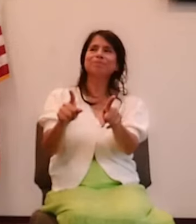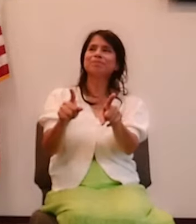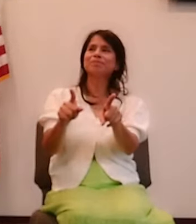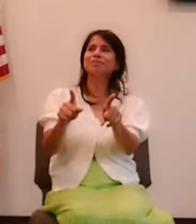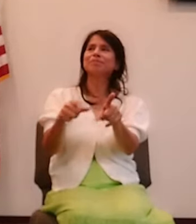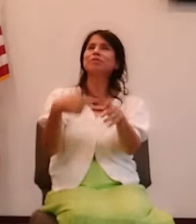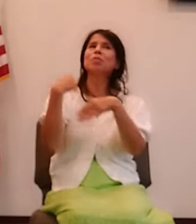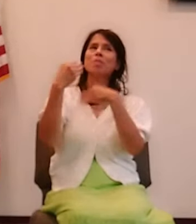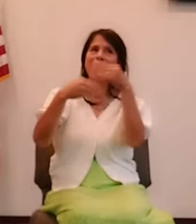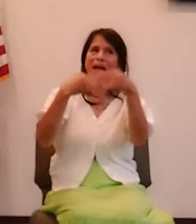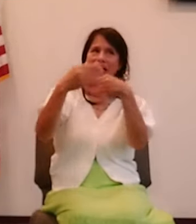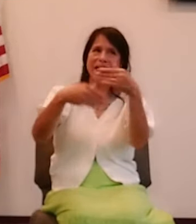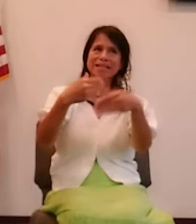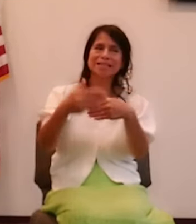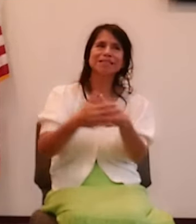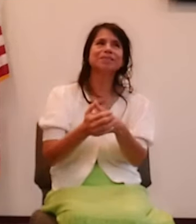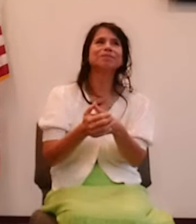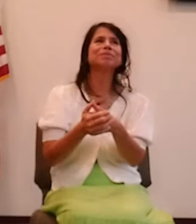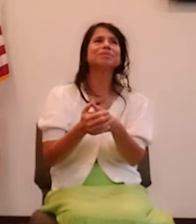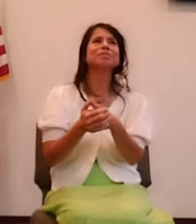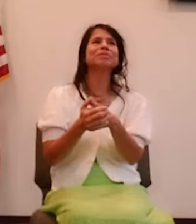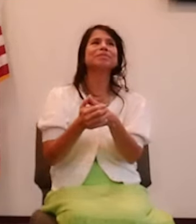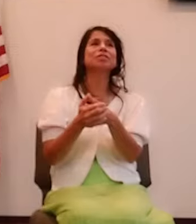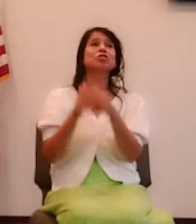to pass.